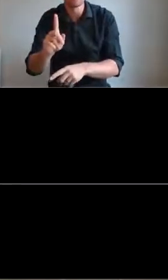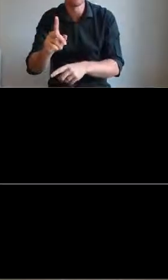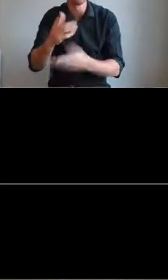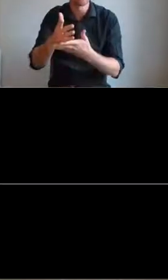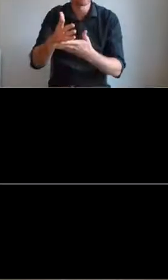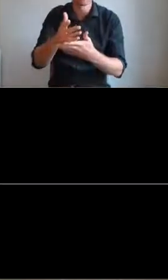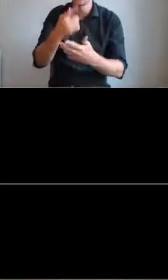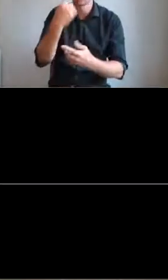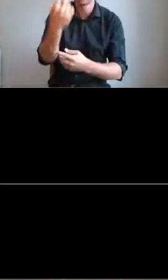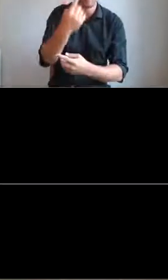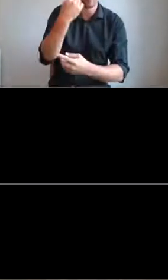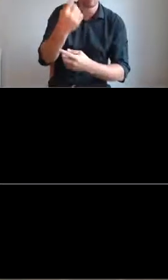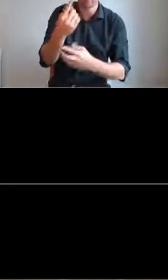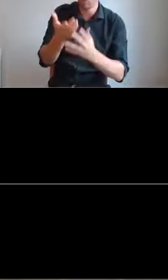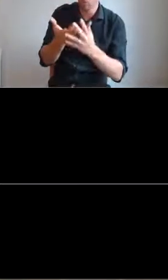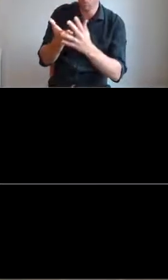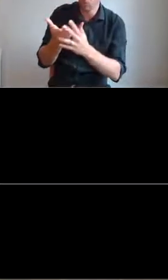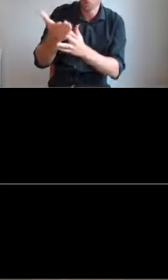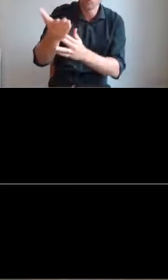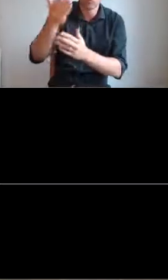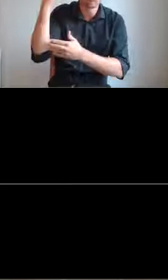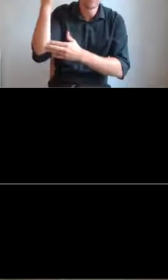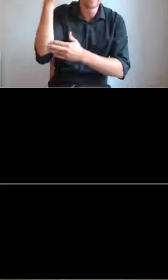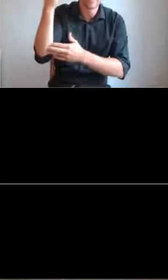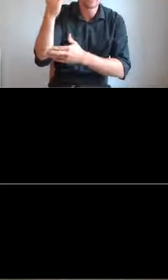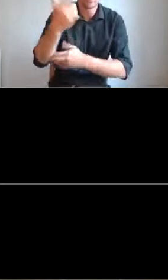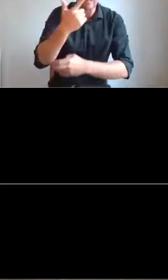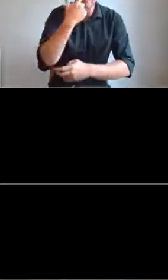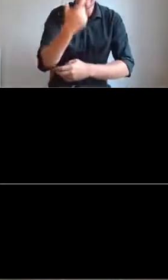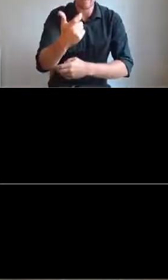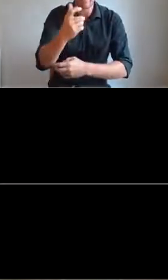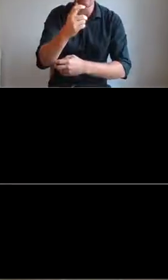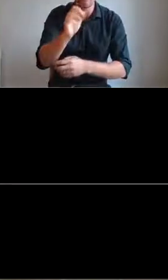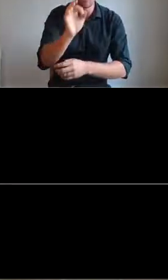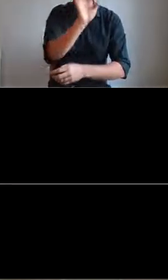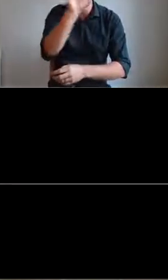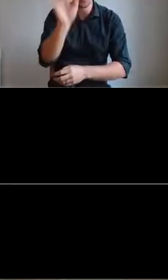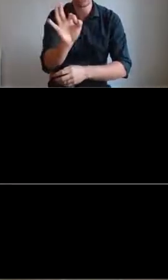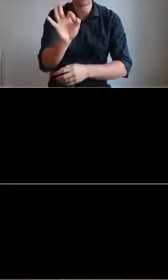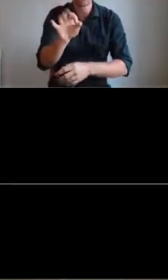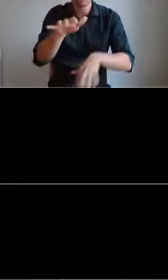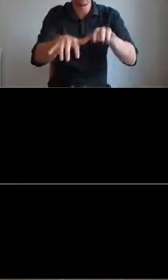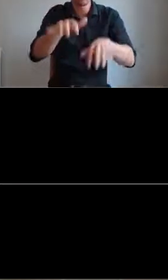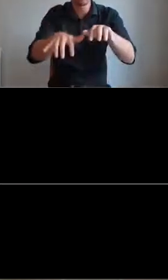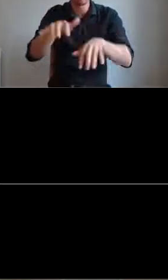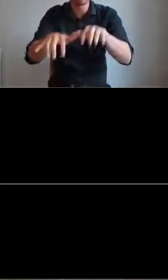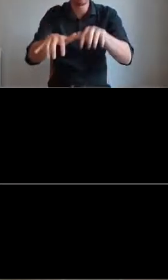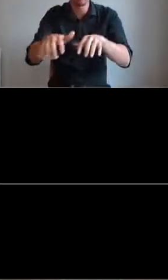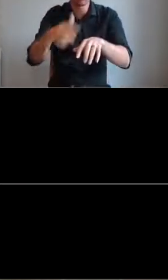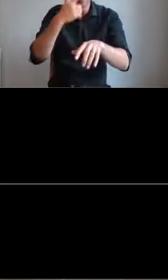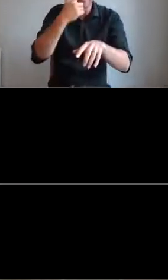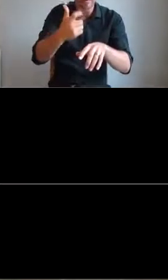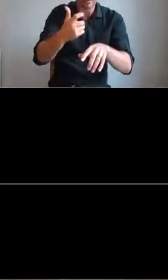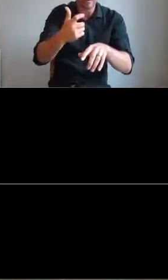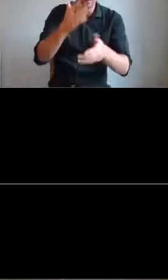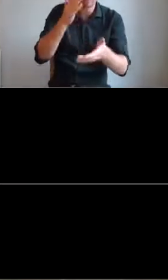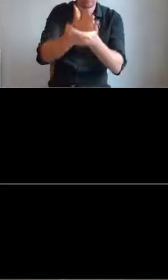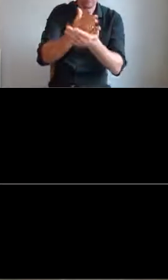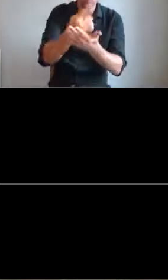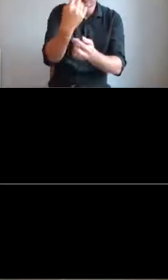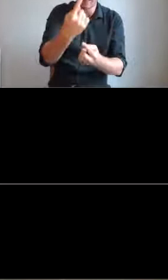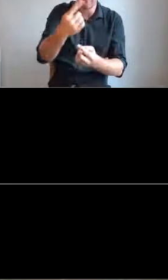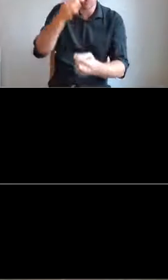questions anytime throughout the webinar. You can submit them in various ways, and I'm sure you've worked out how to do that by